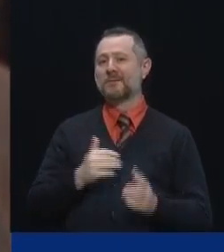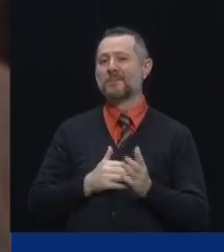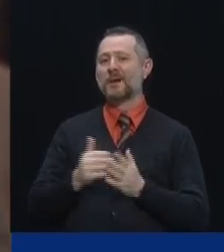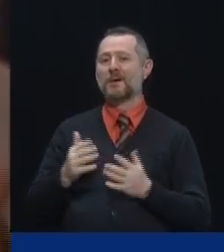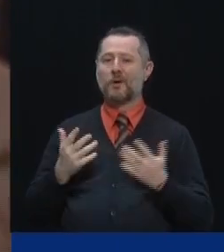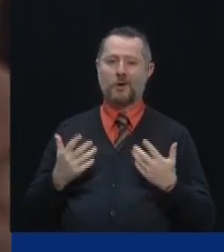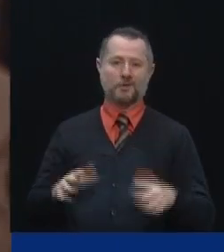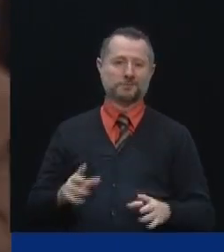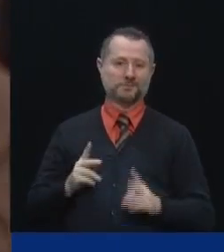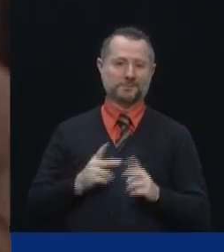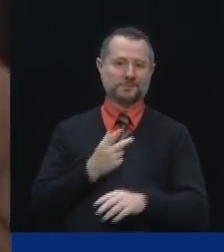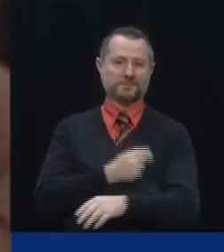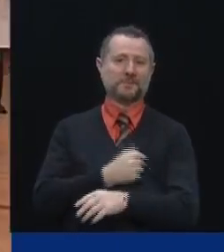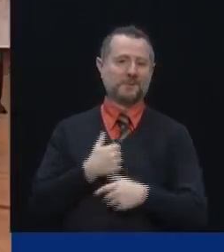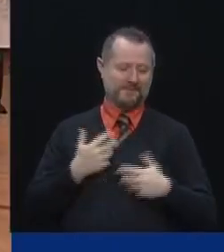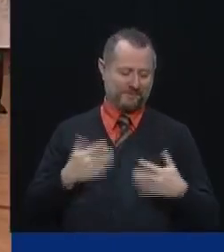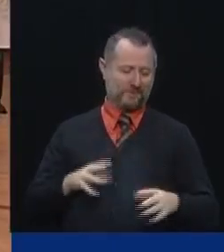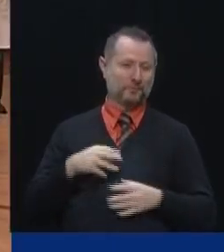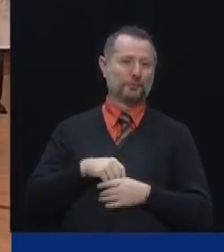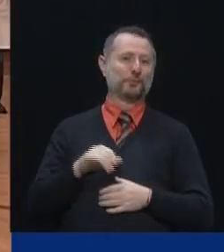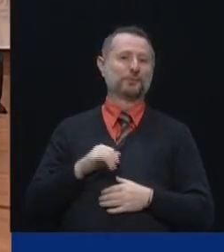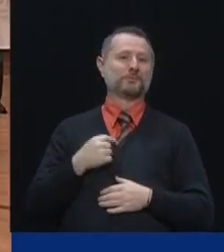vaccine. I've taken the vaccine.